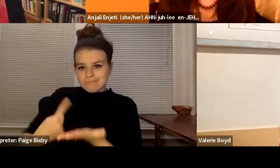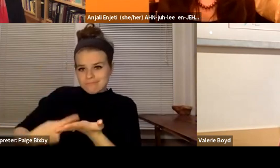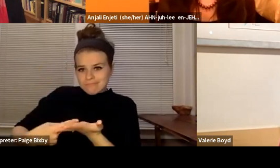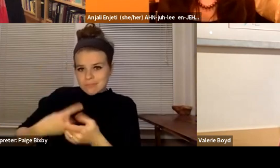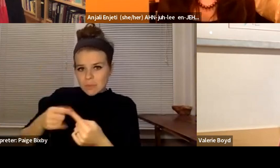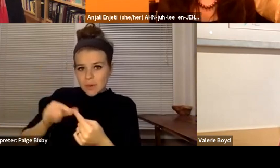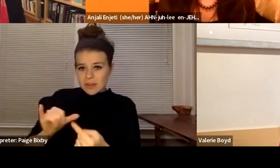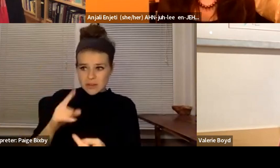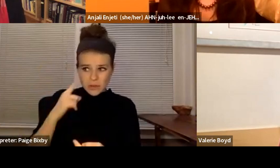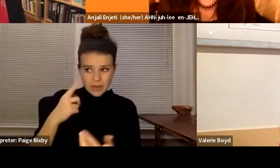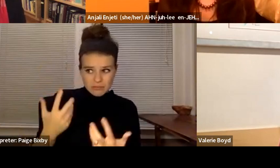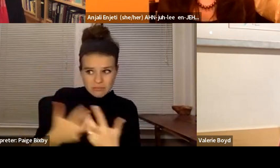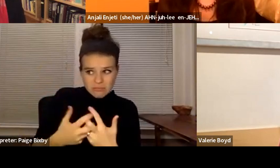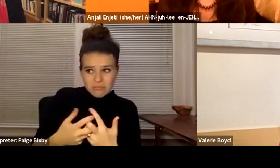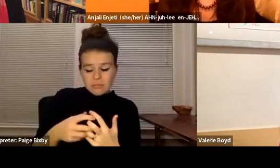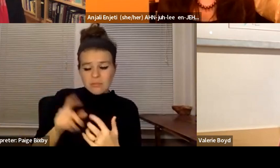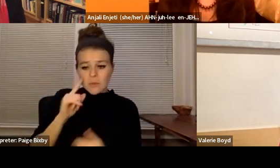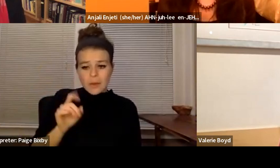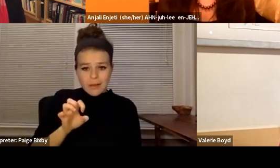Like, does this work in this essay?